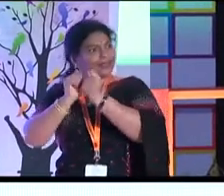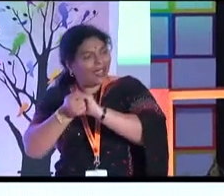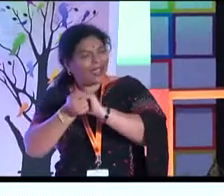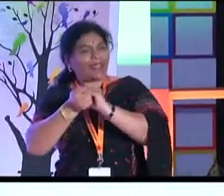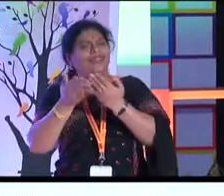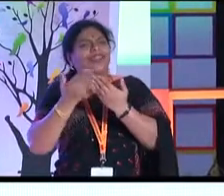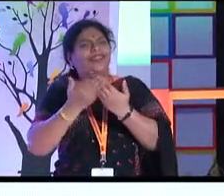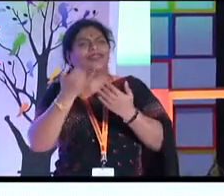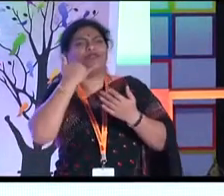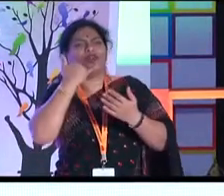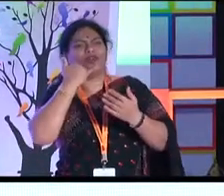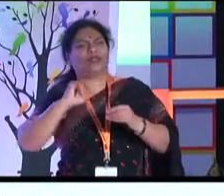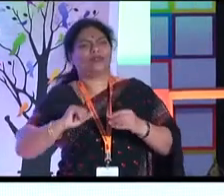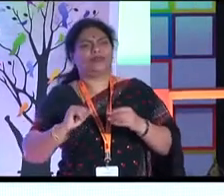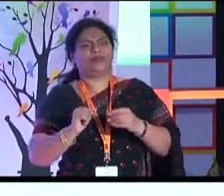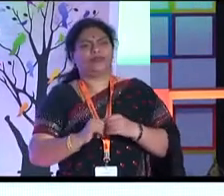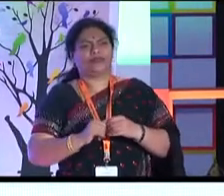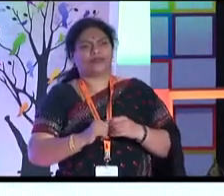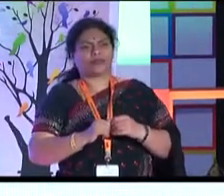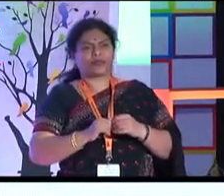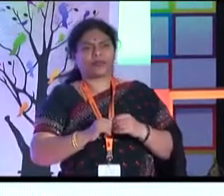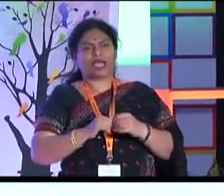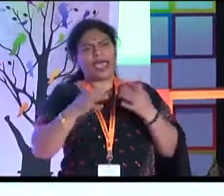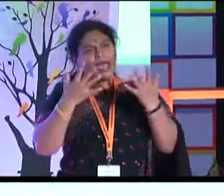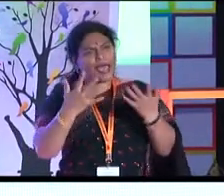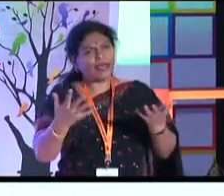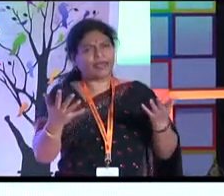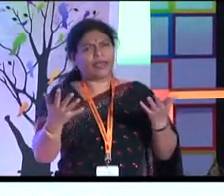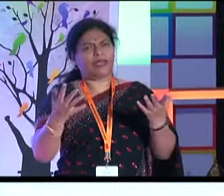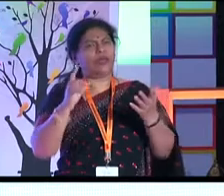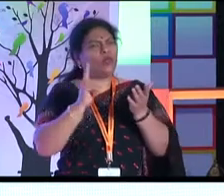Senator Hawkins said, you know, Harkins said, whatever